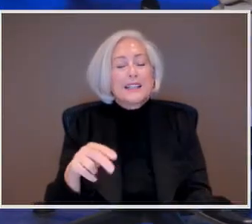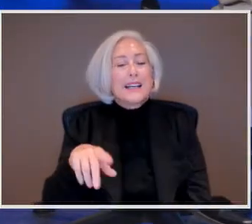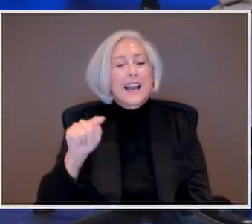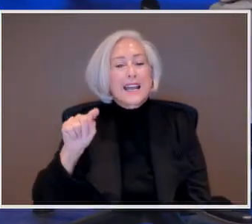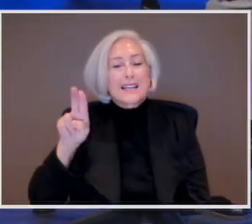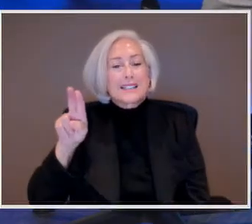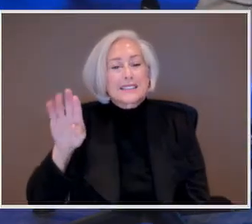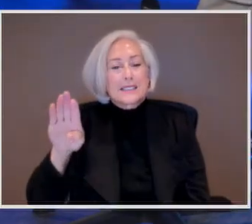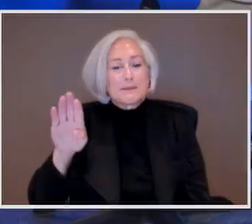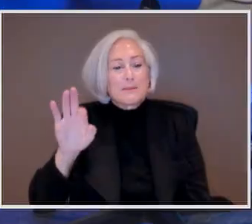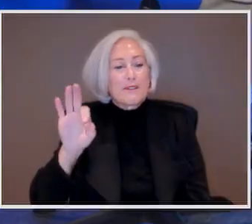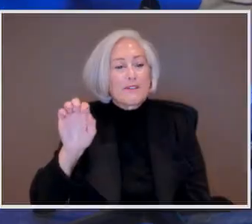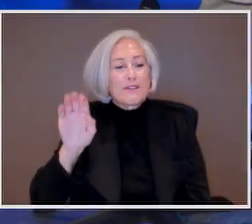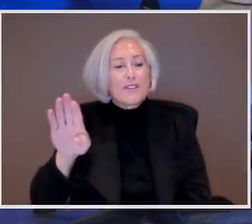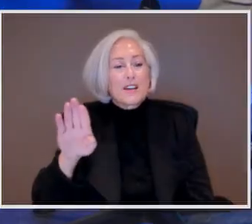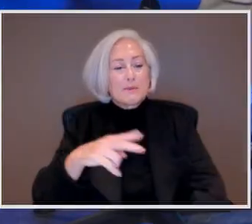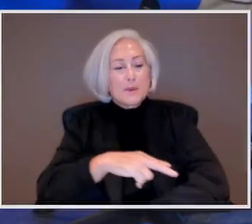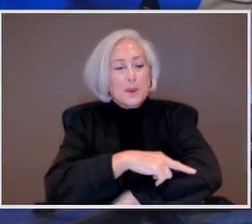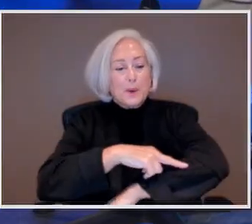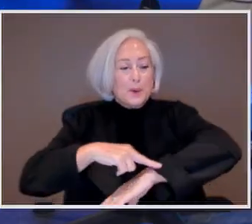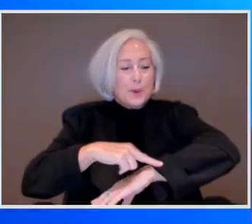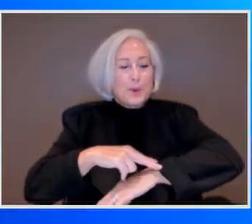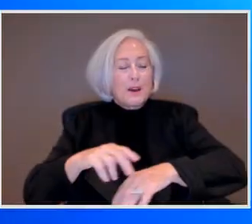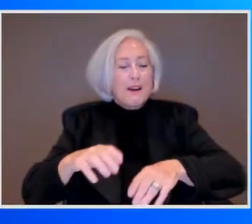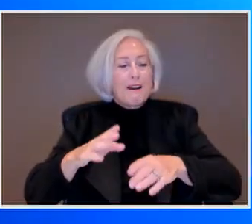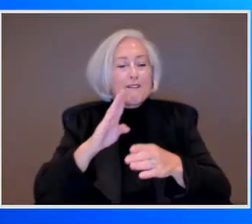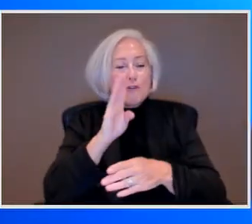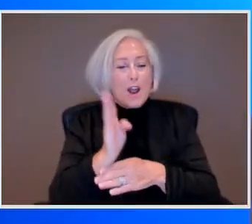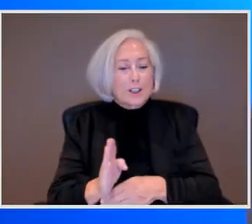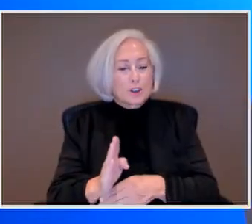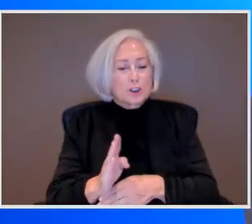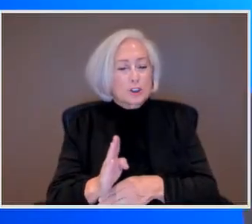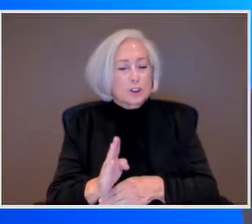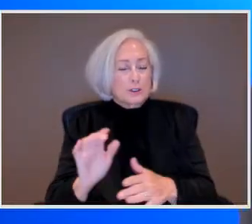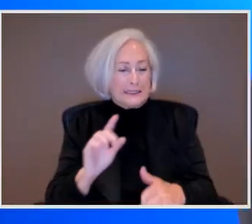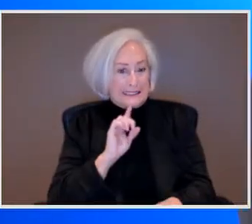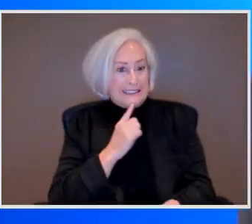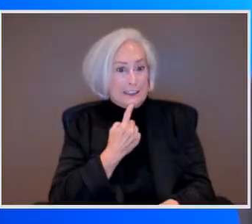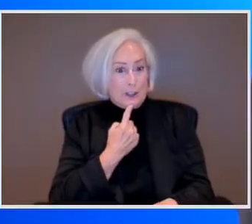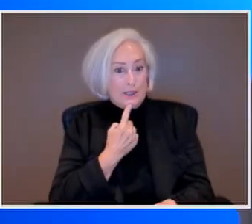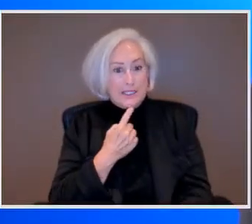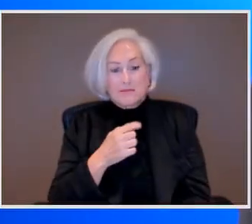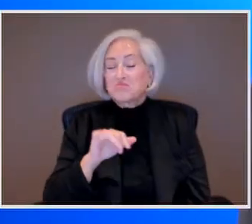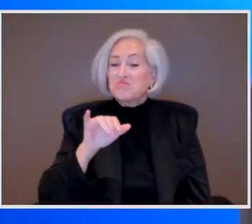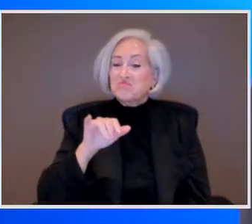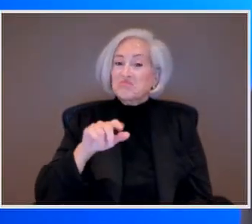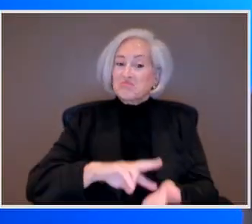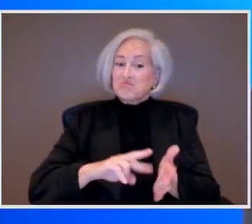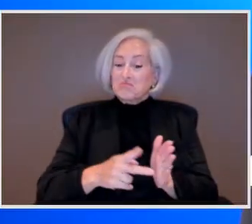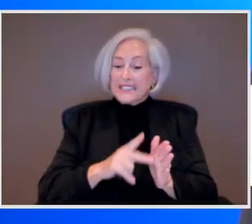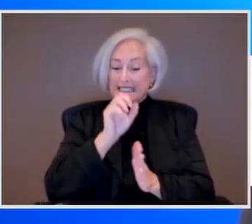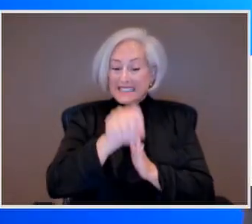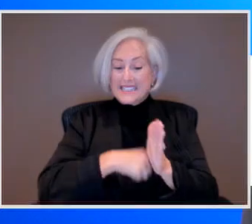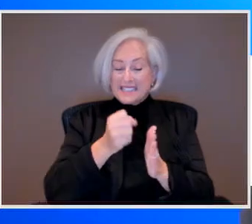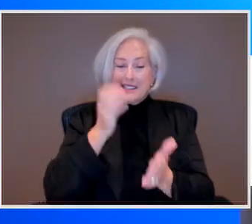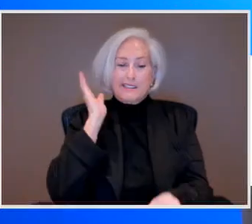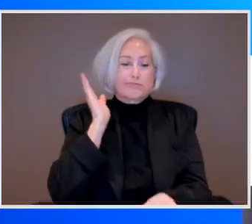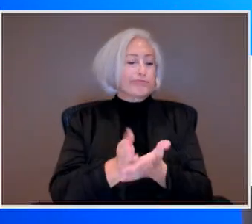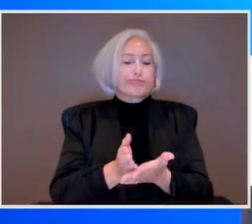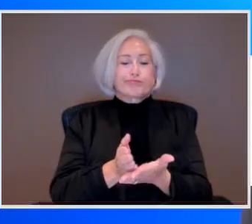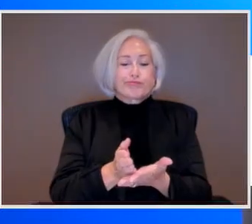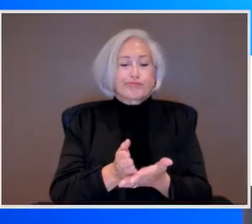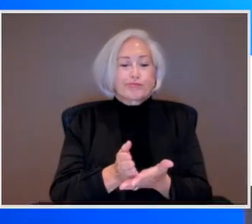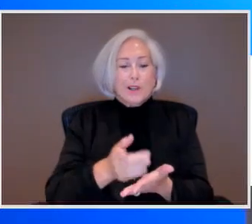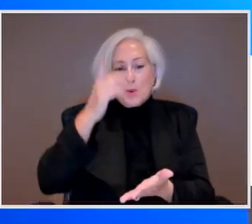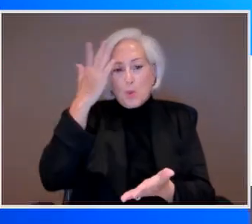Gage's, especially in a young athlete? It's pretty serious. I mean, it's a season-ending injury because the recovery time usually